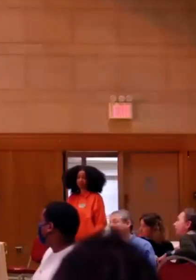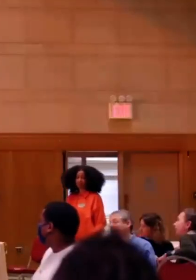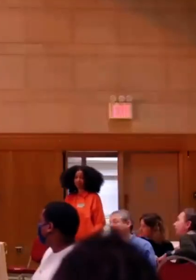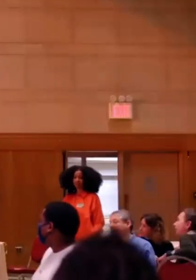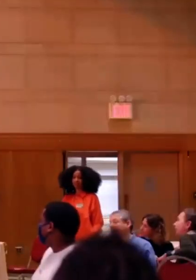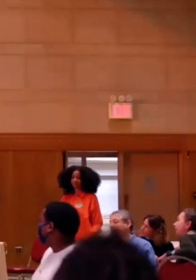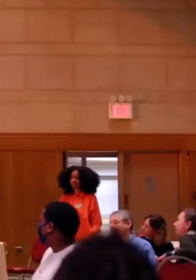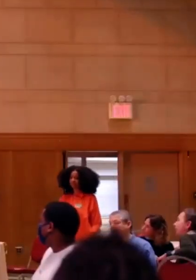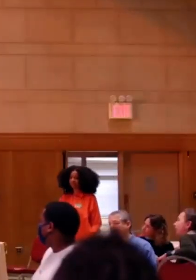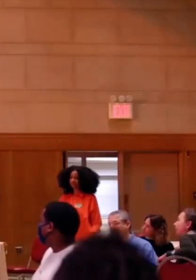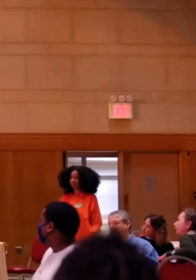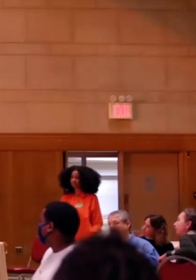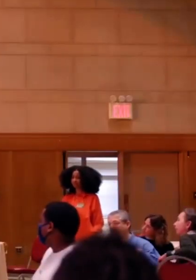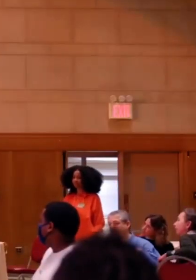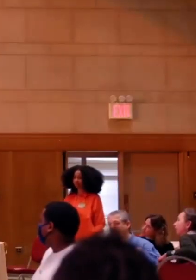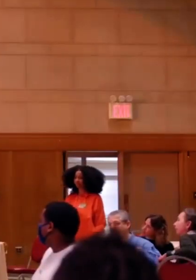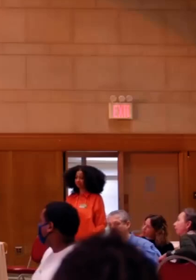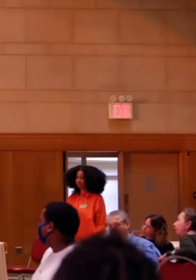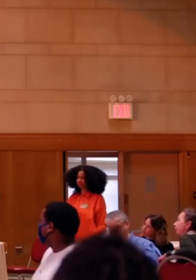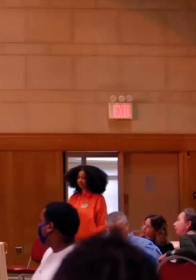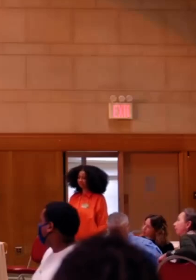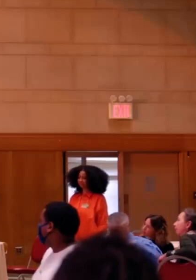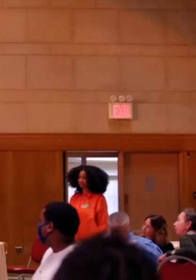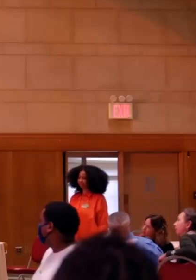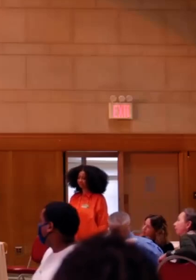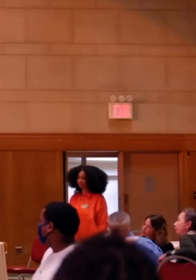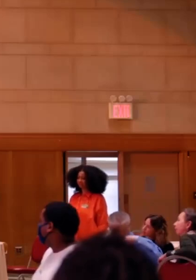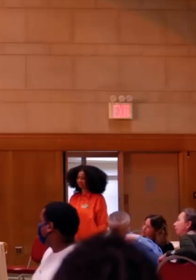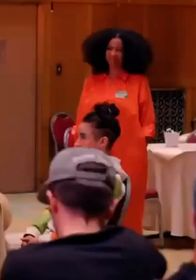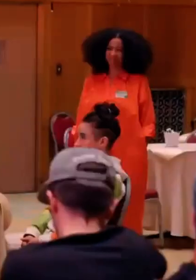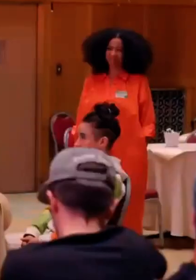been just